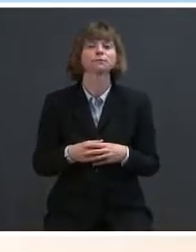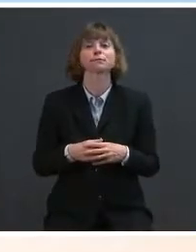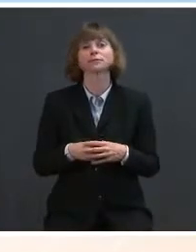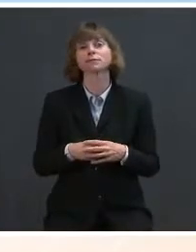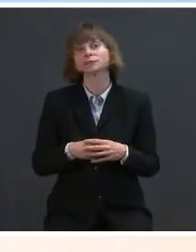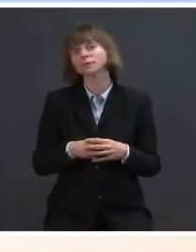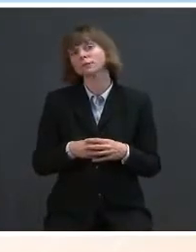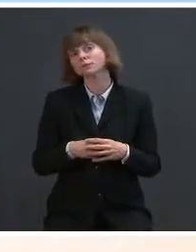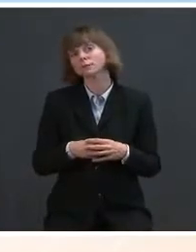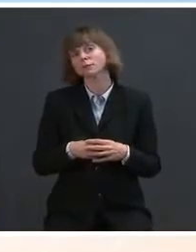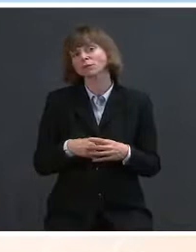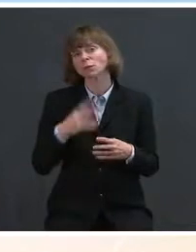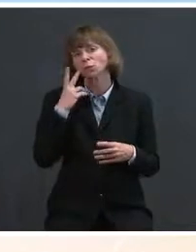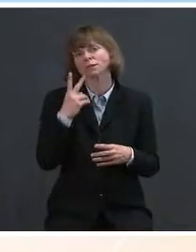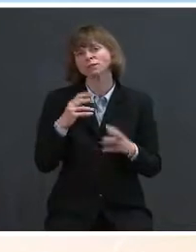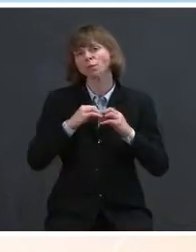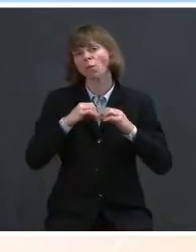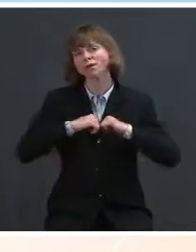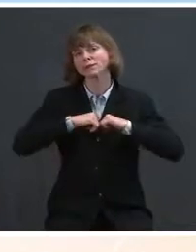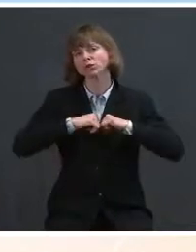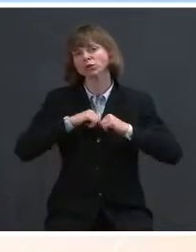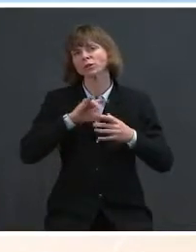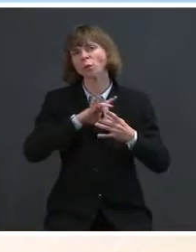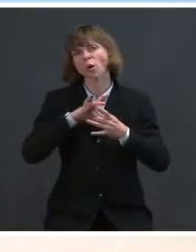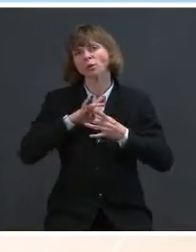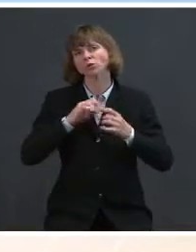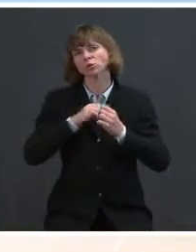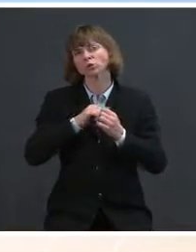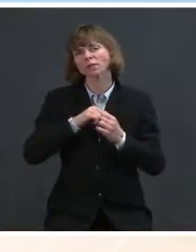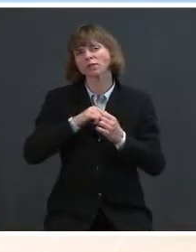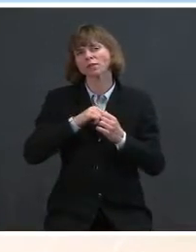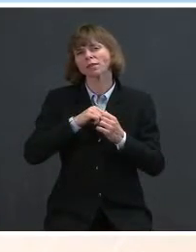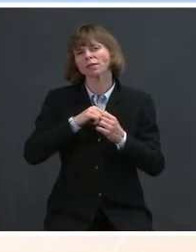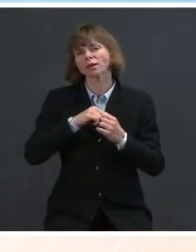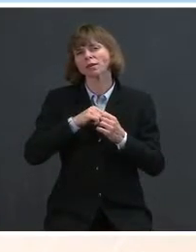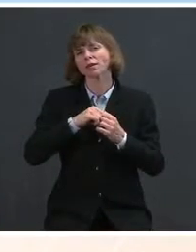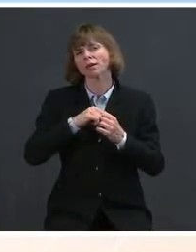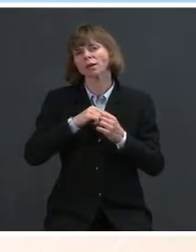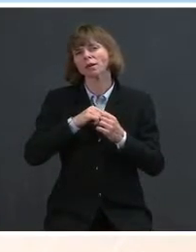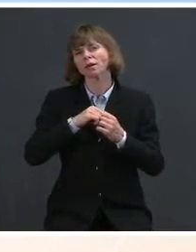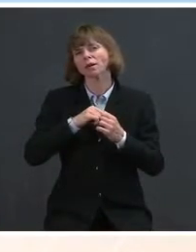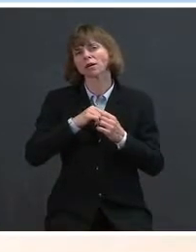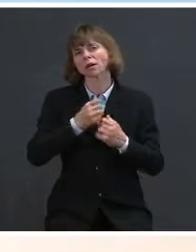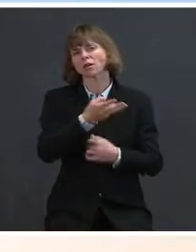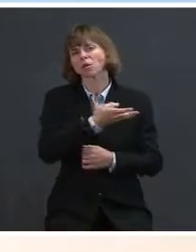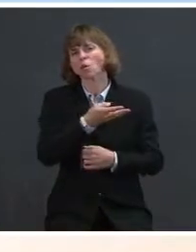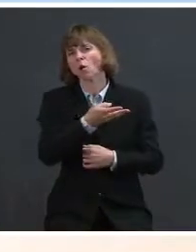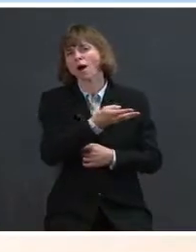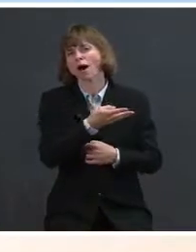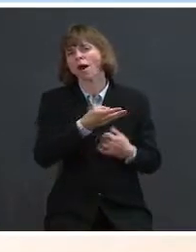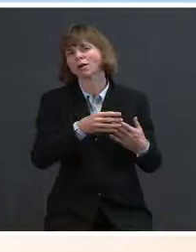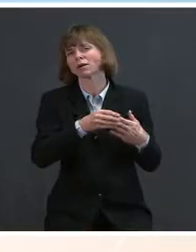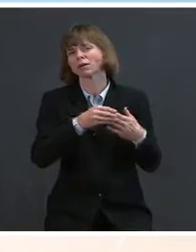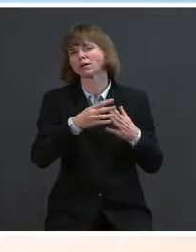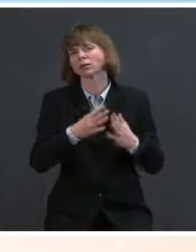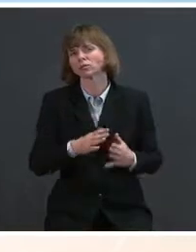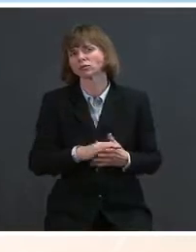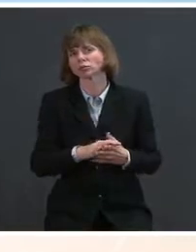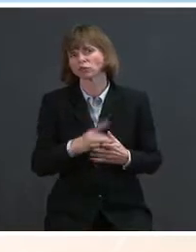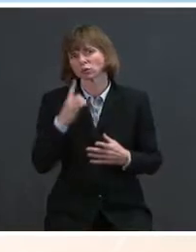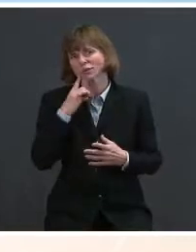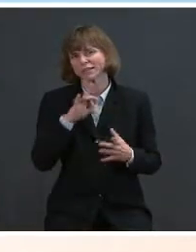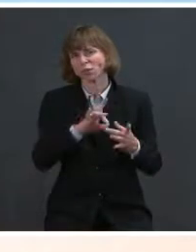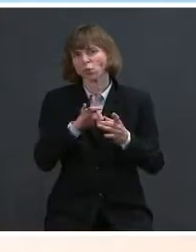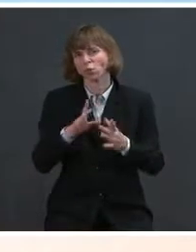wants to see more security cooperation with the Quad. Do you see the Quad and coordination between the different